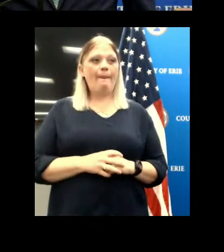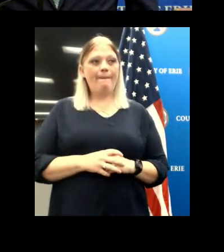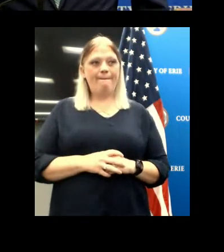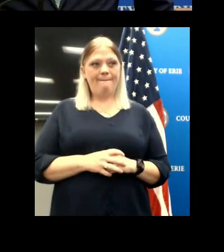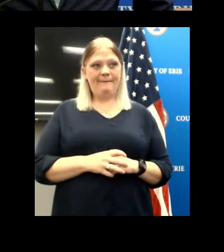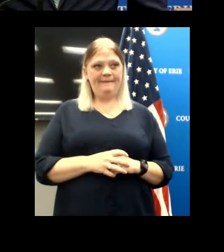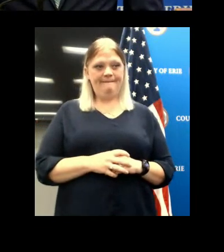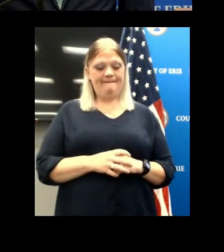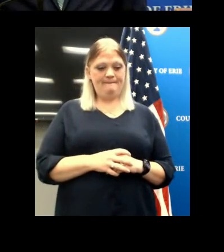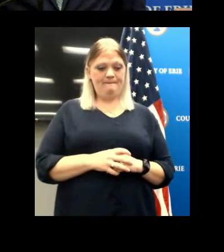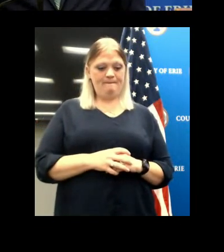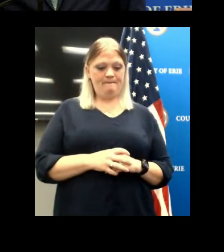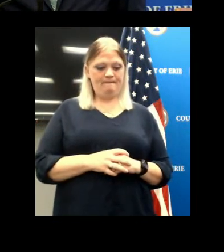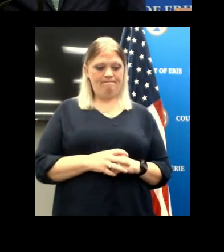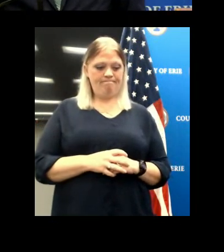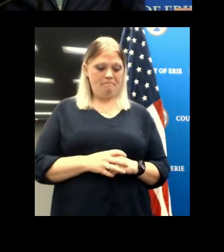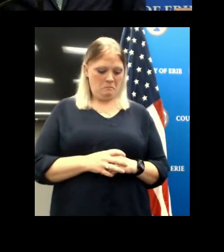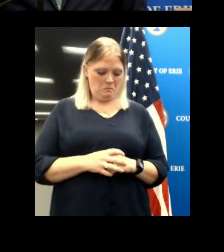have